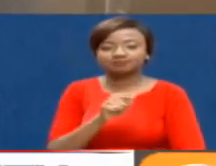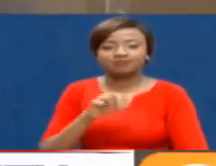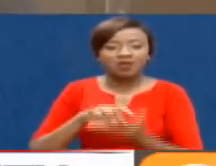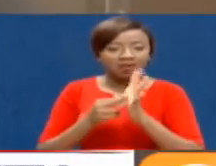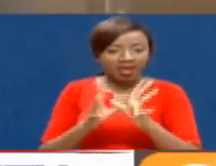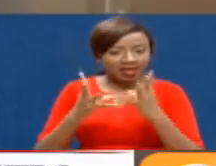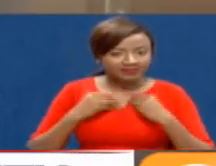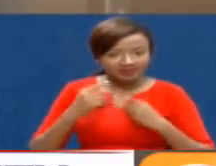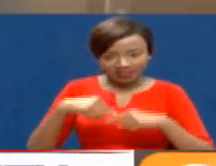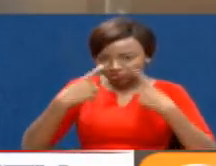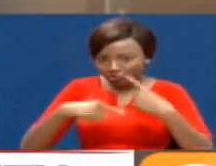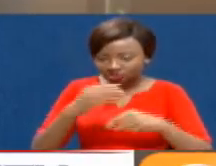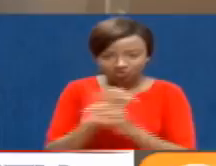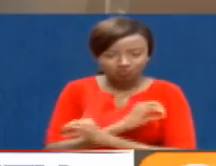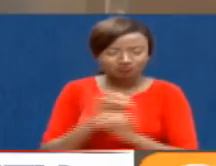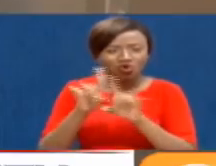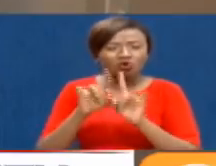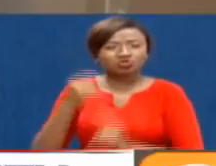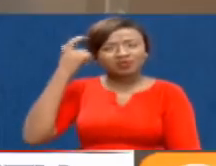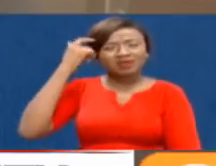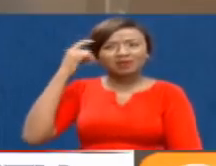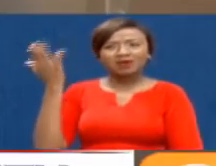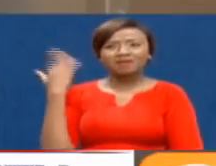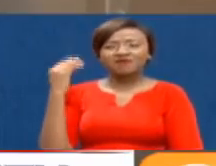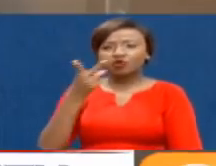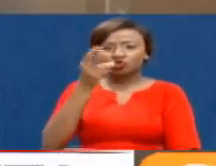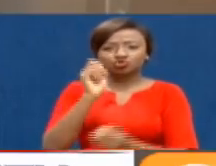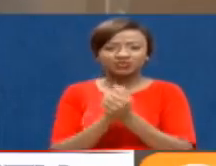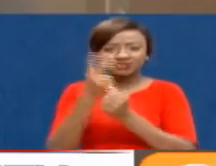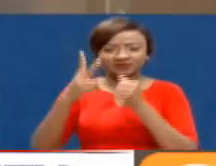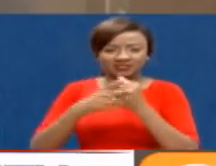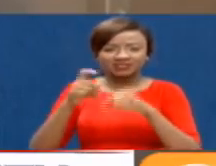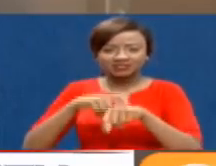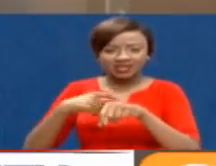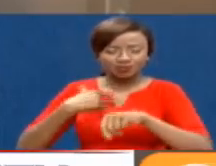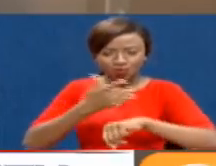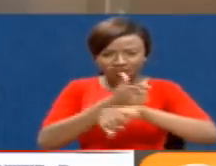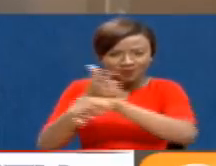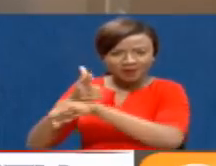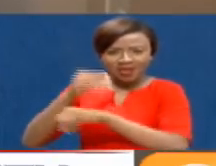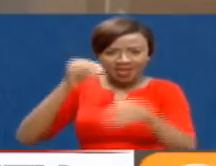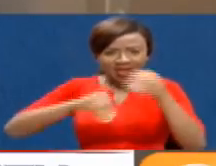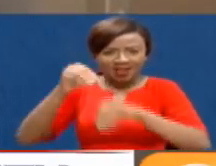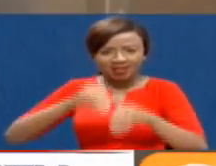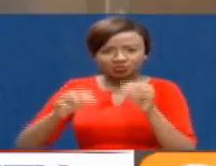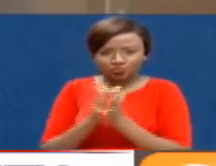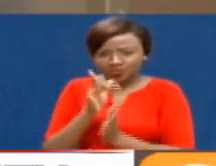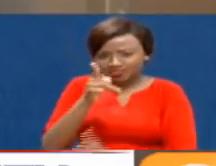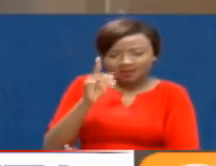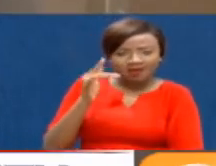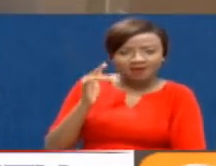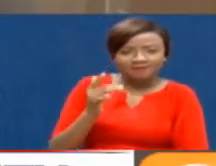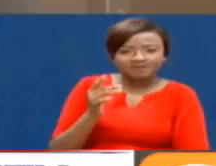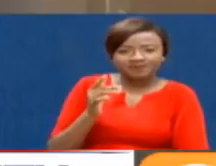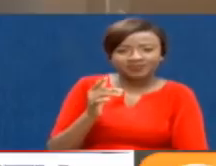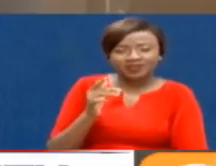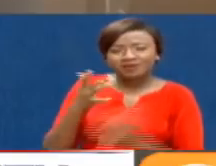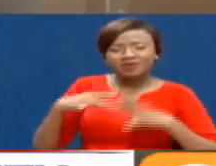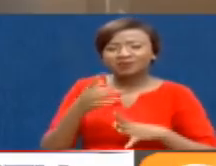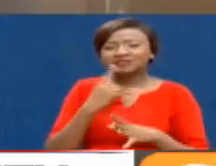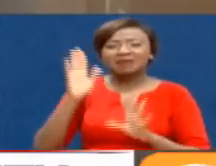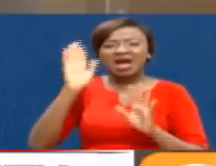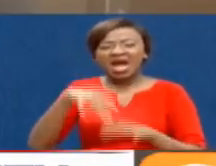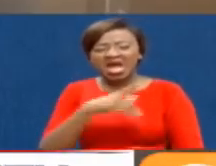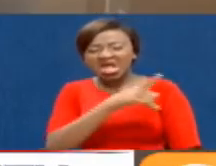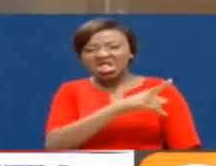It should not be allowed to go on. And I've been saying this. I remember in 2017 when we were covering the election with you, Vicky, and people were saying, oh, the people that police